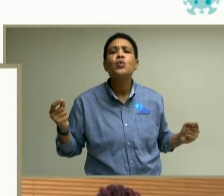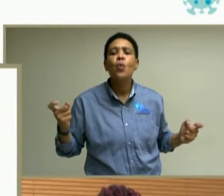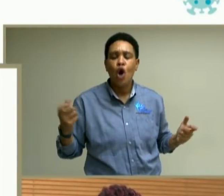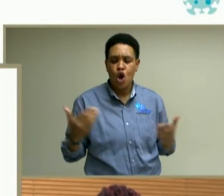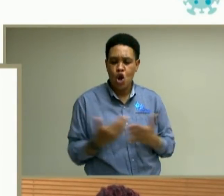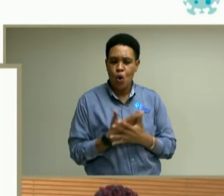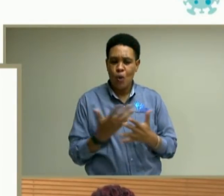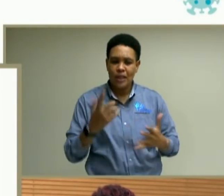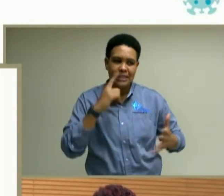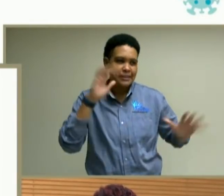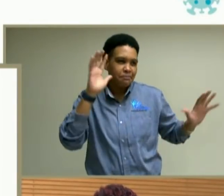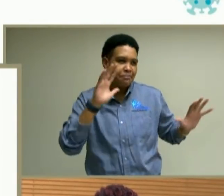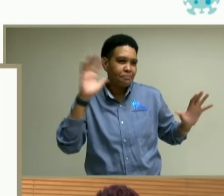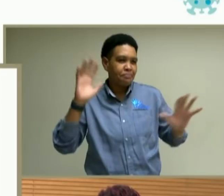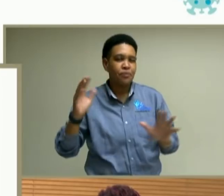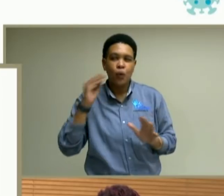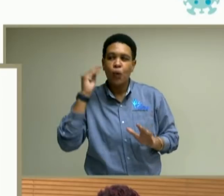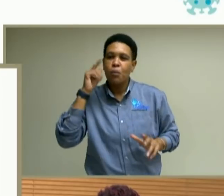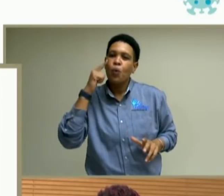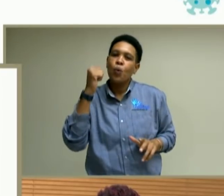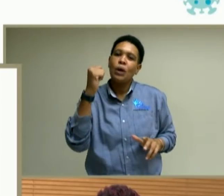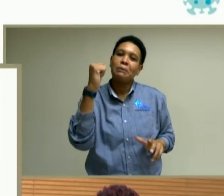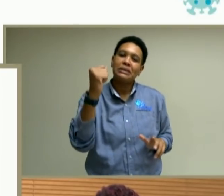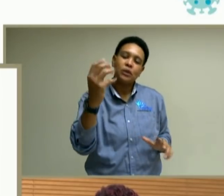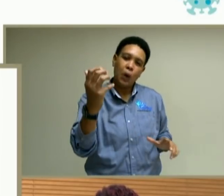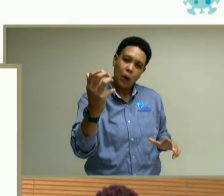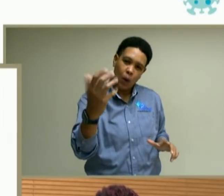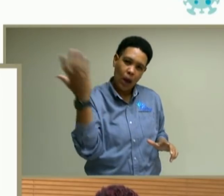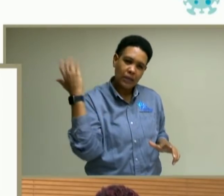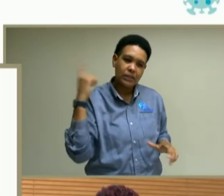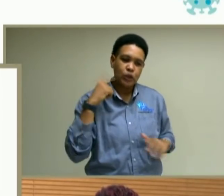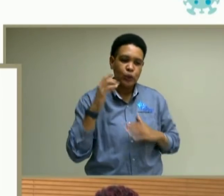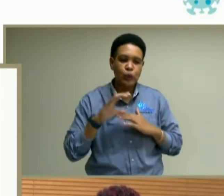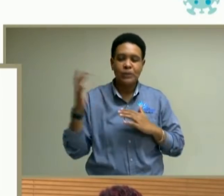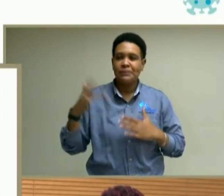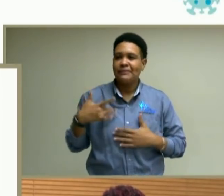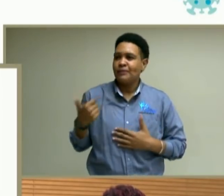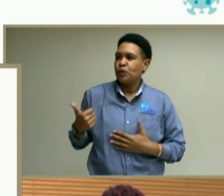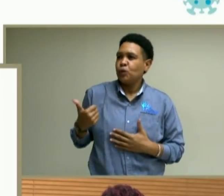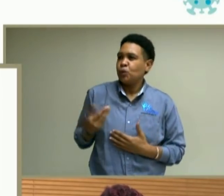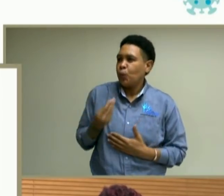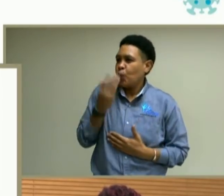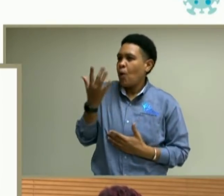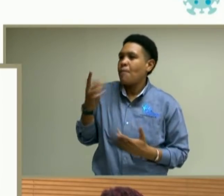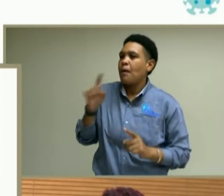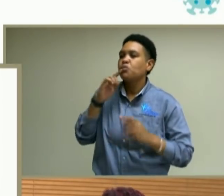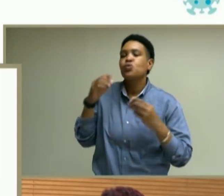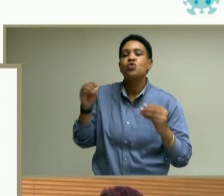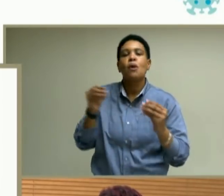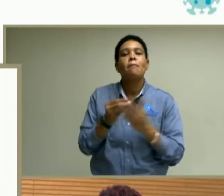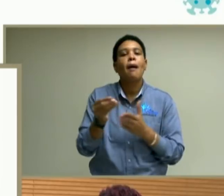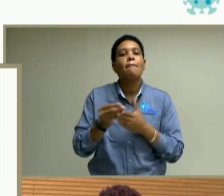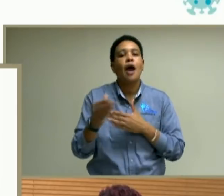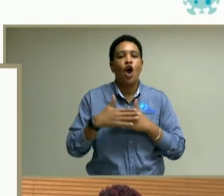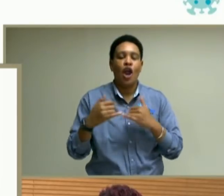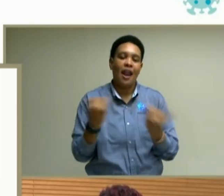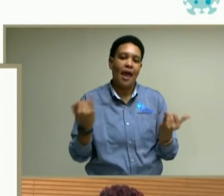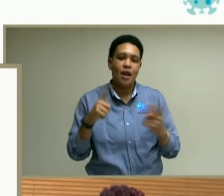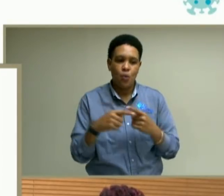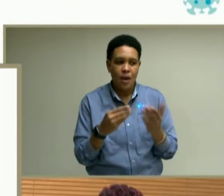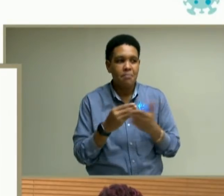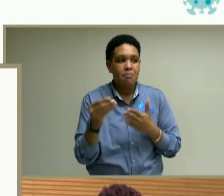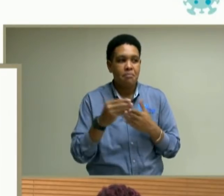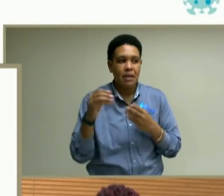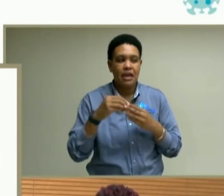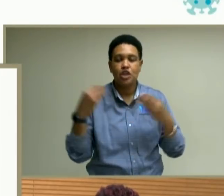things to spice up the household to make it feel more Christmassy and warm. So shop online, and when shopping in stores,